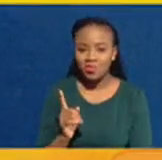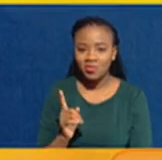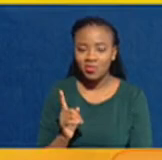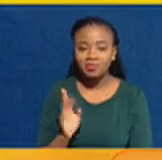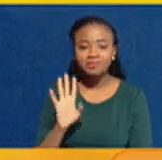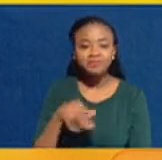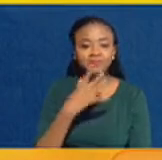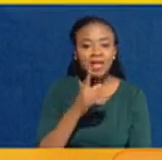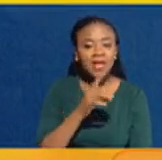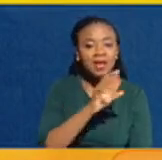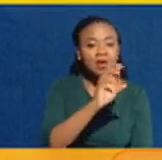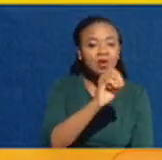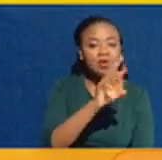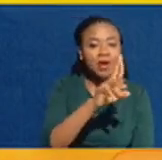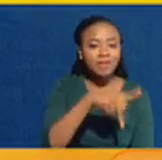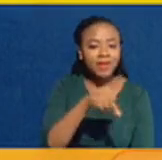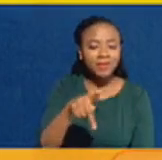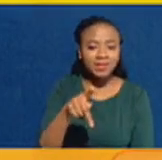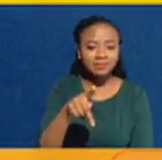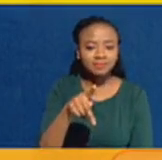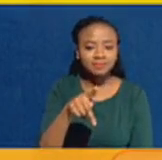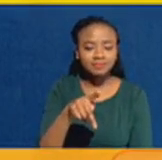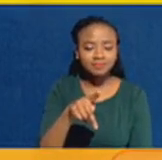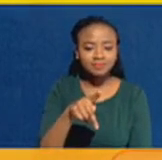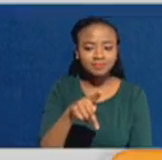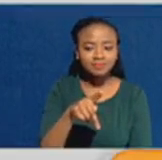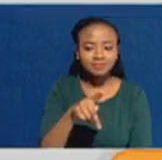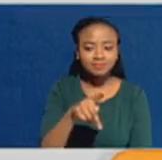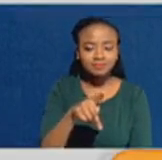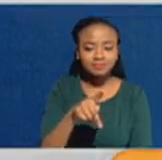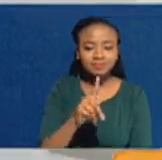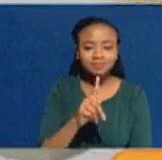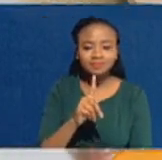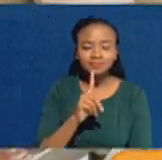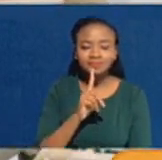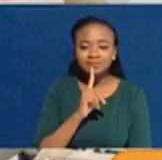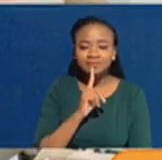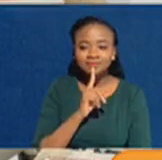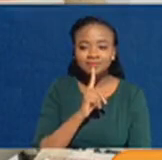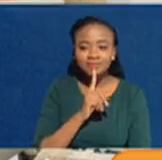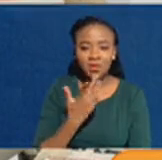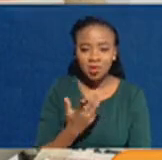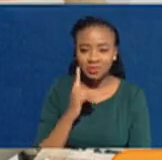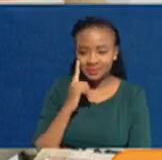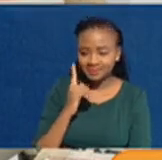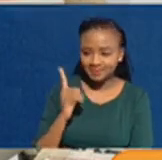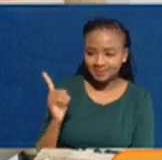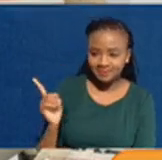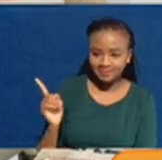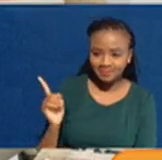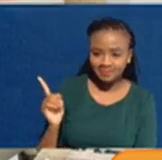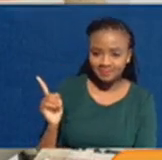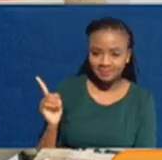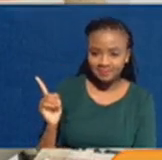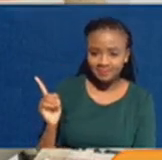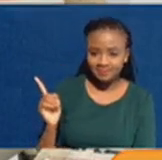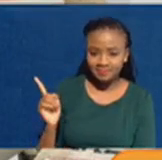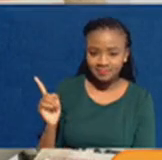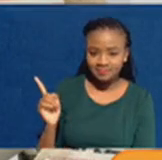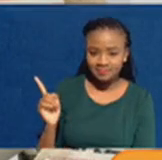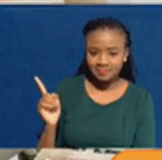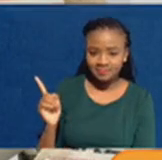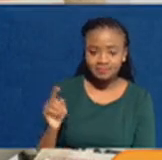According to the Office of the Registrar of Political Parties, UDA has bagged 577 million Kenya shillings, followed by